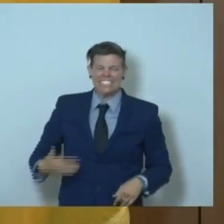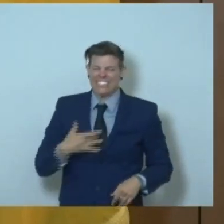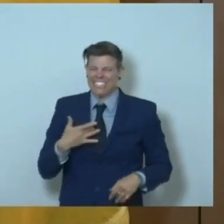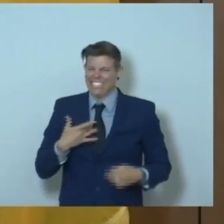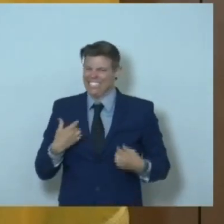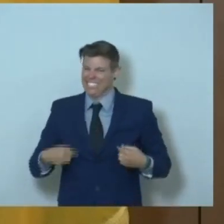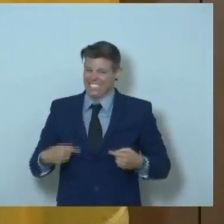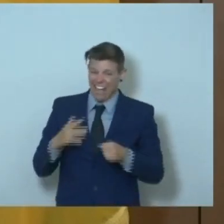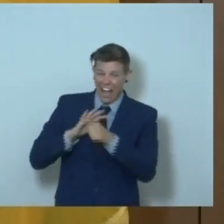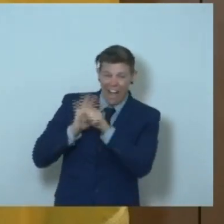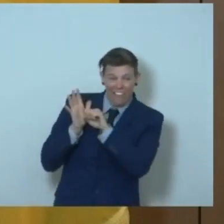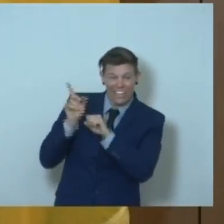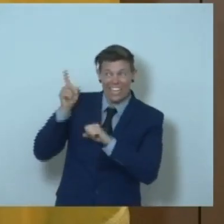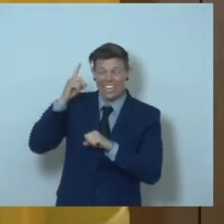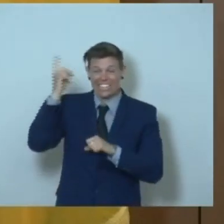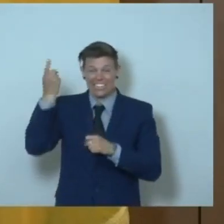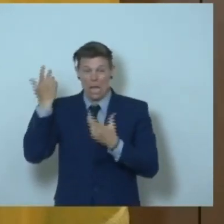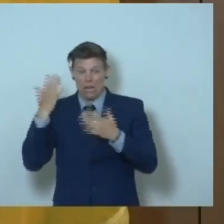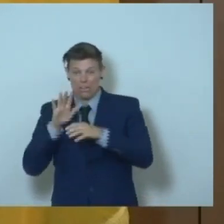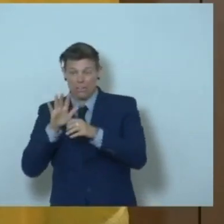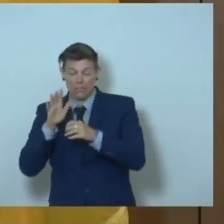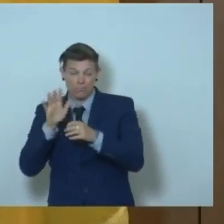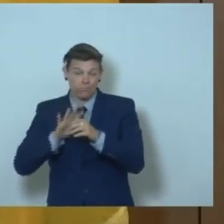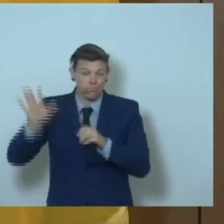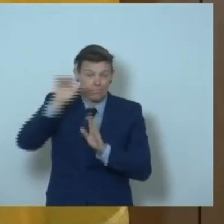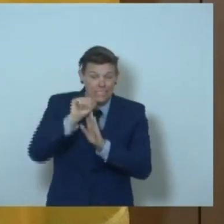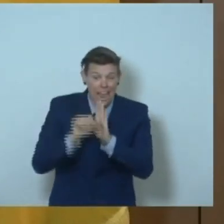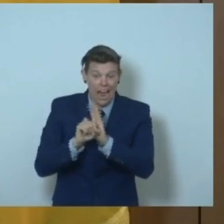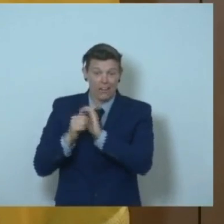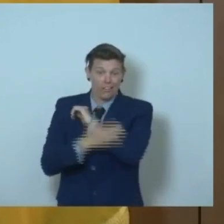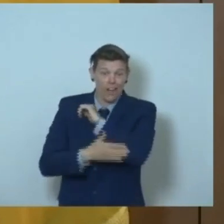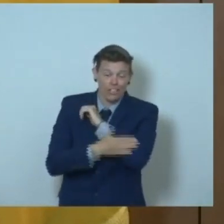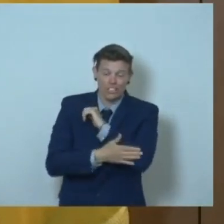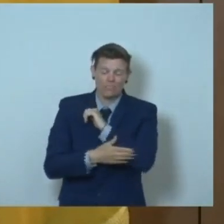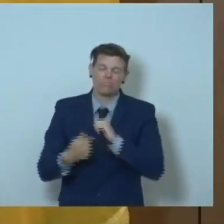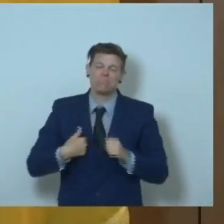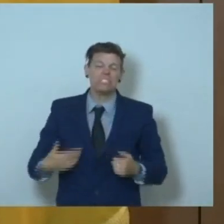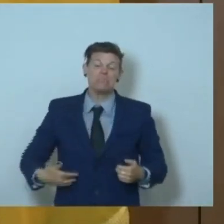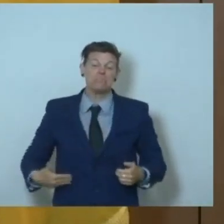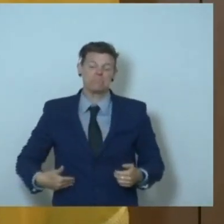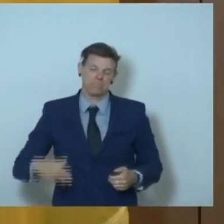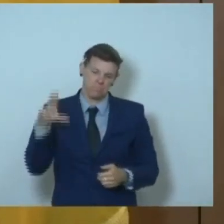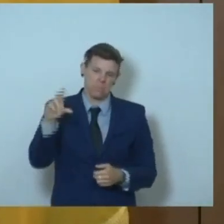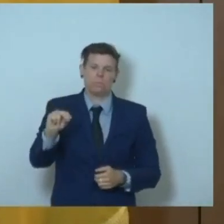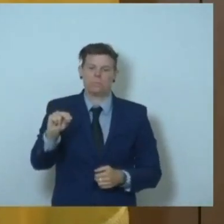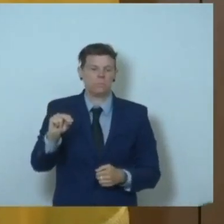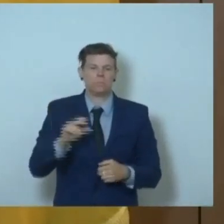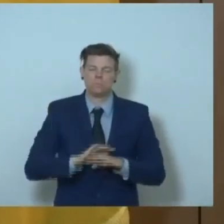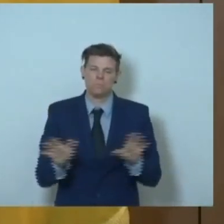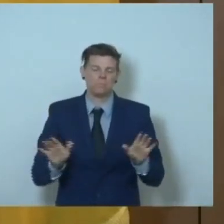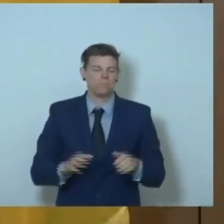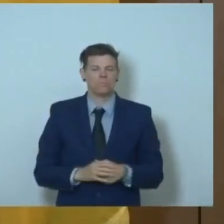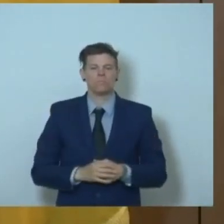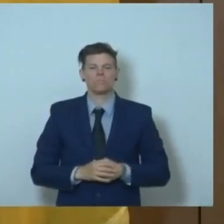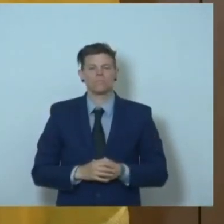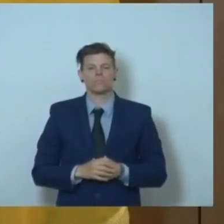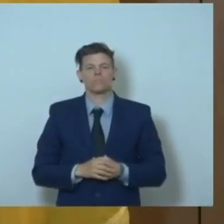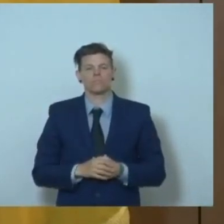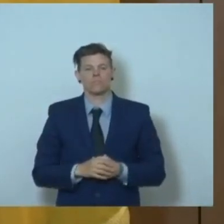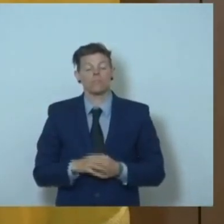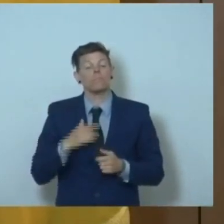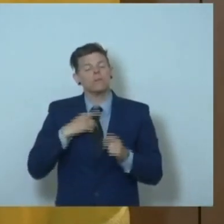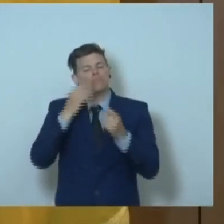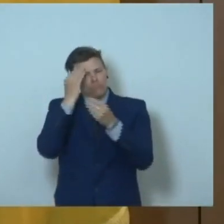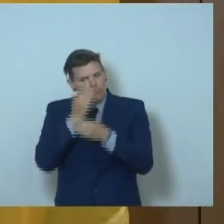around the country and for the state of New Mexico is no, I don't think we can. And the other thing I just want to say to folks, I